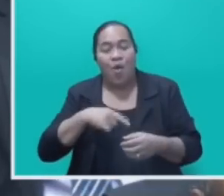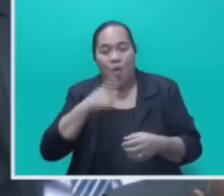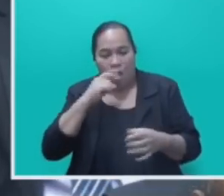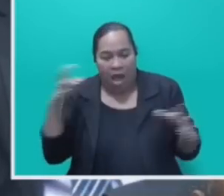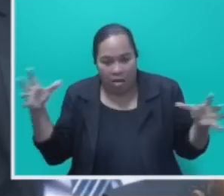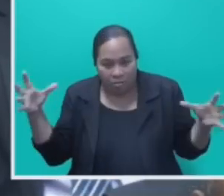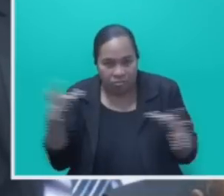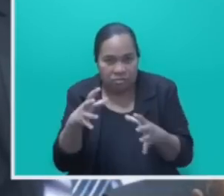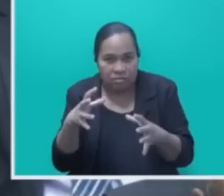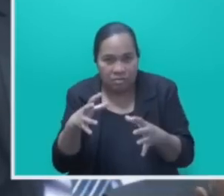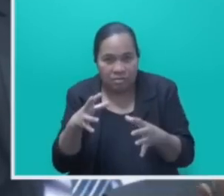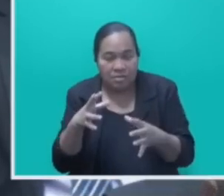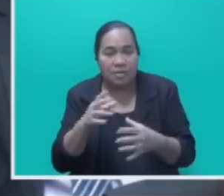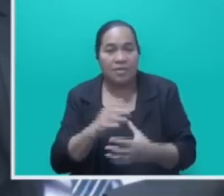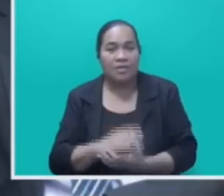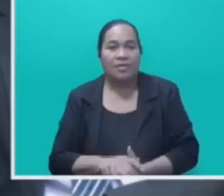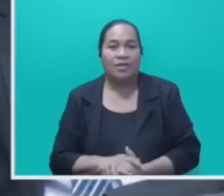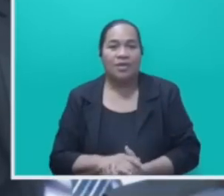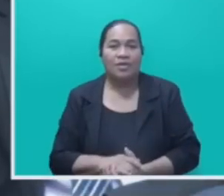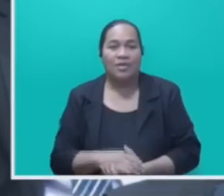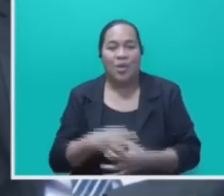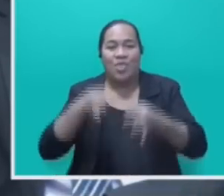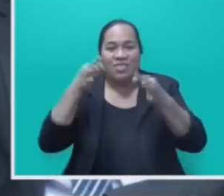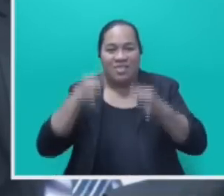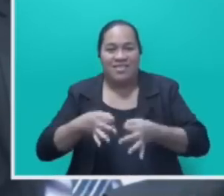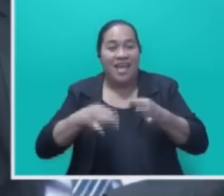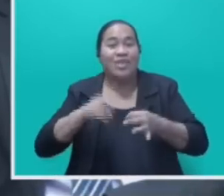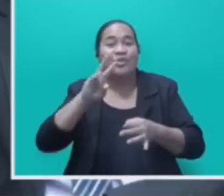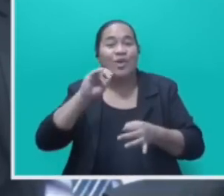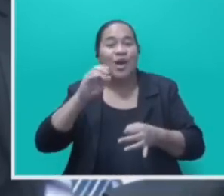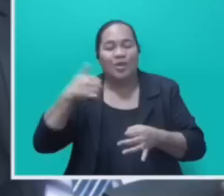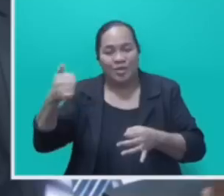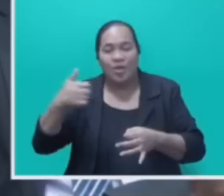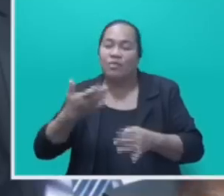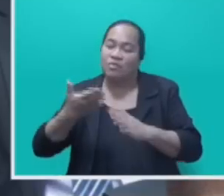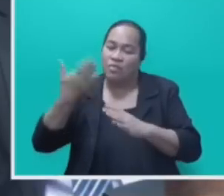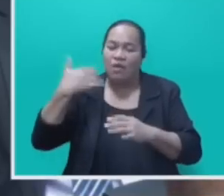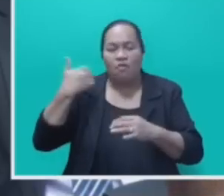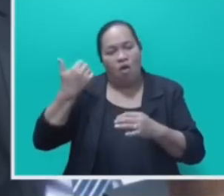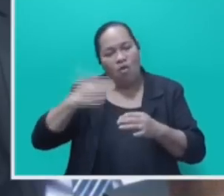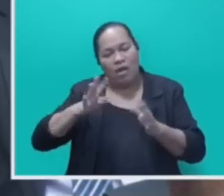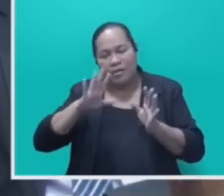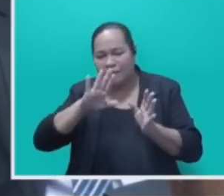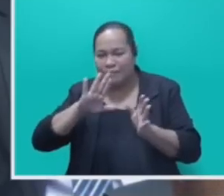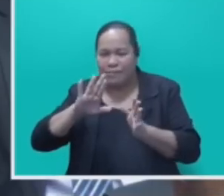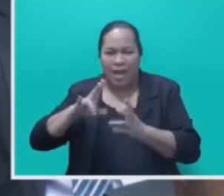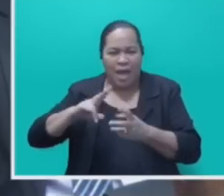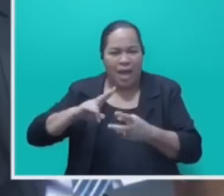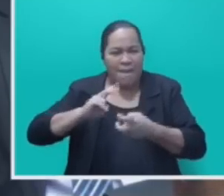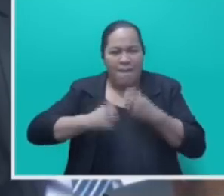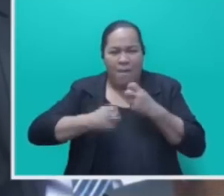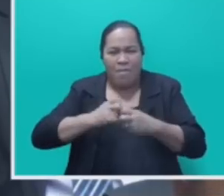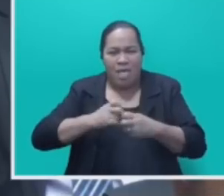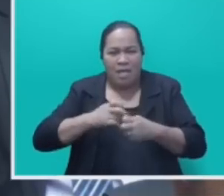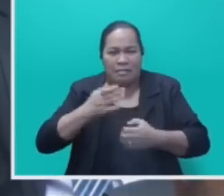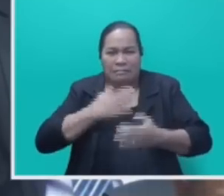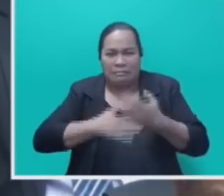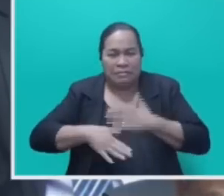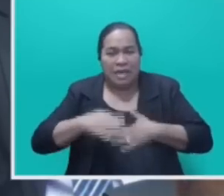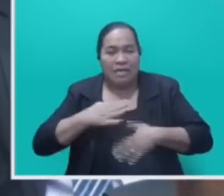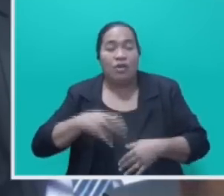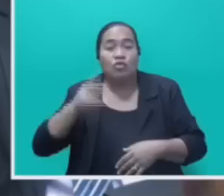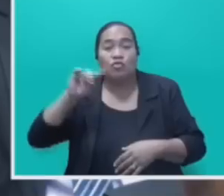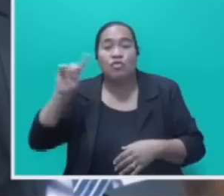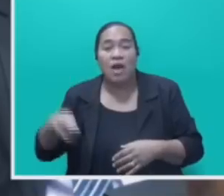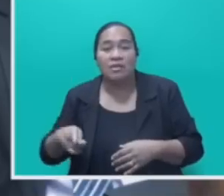up the threads. We had all gone through the trauma of 2000 and the mutiny that had